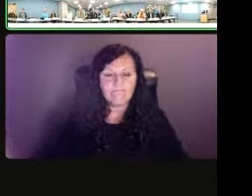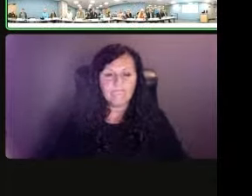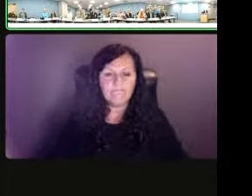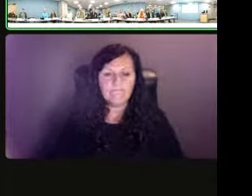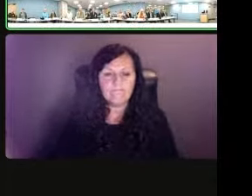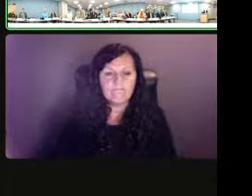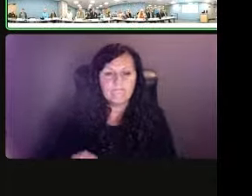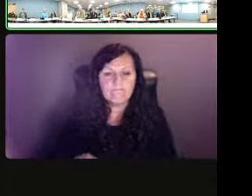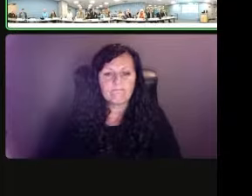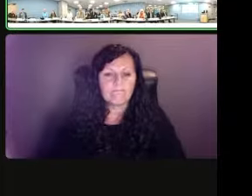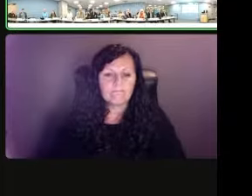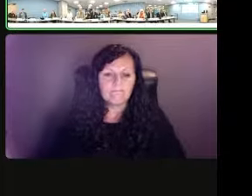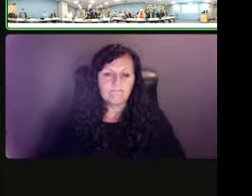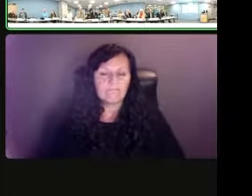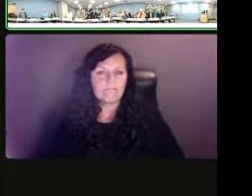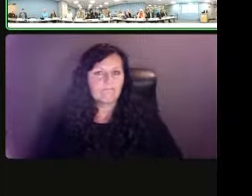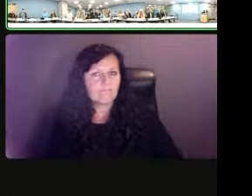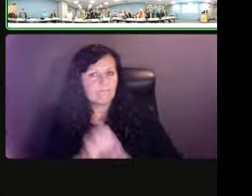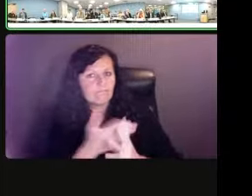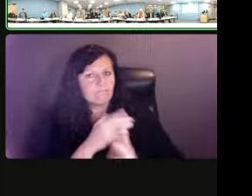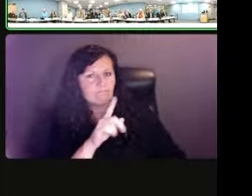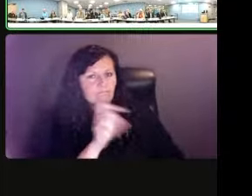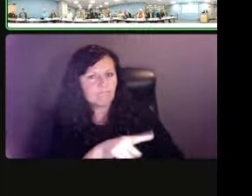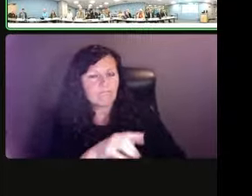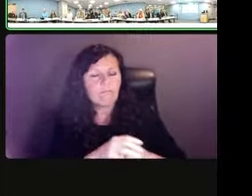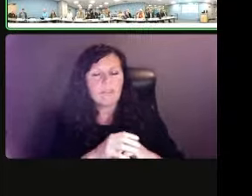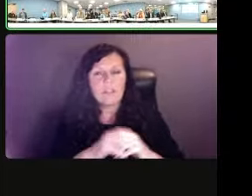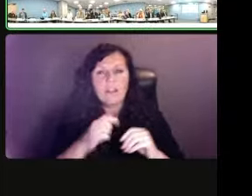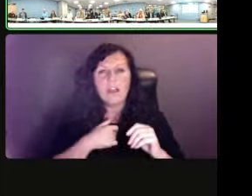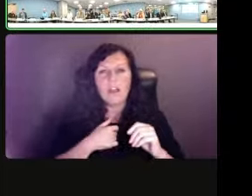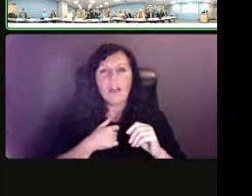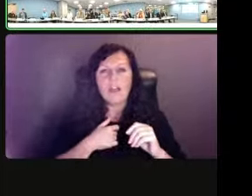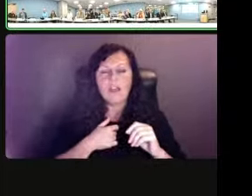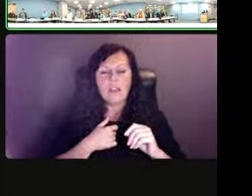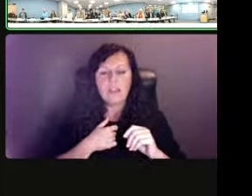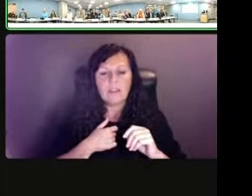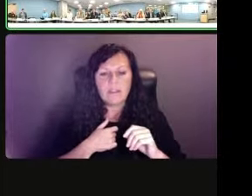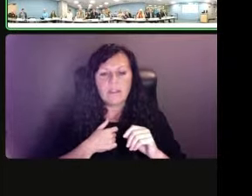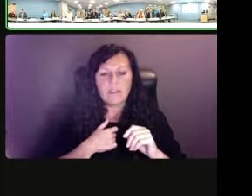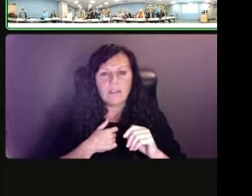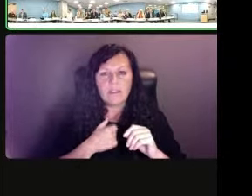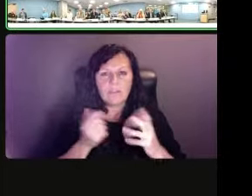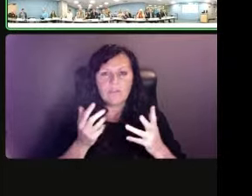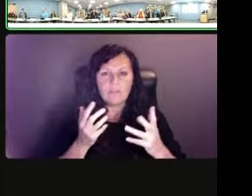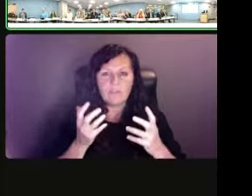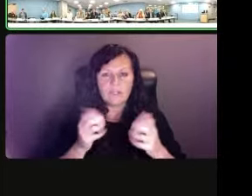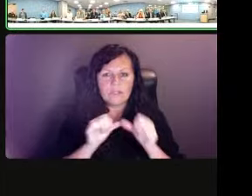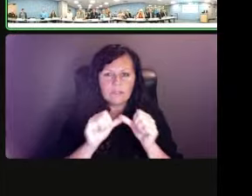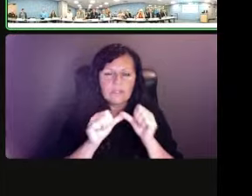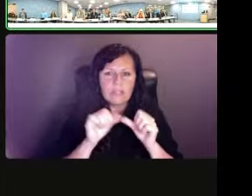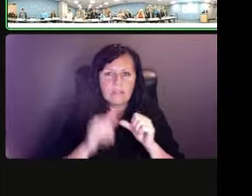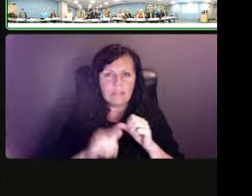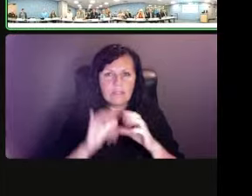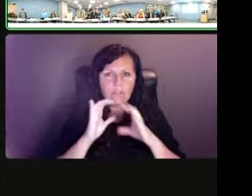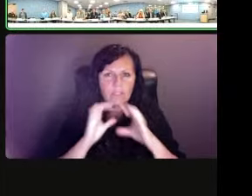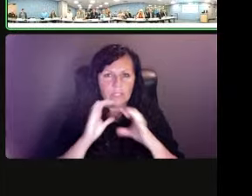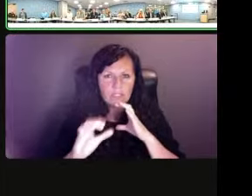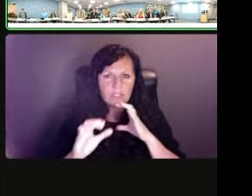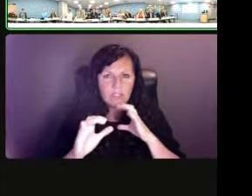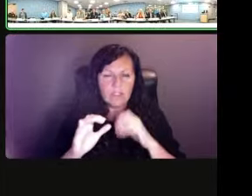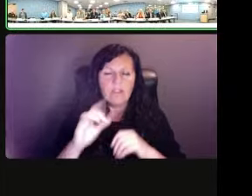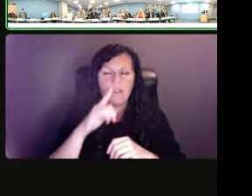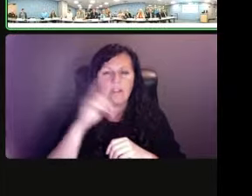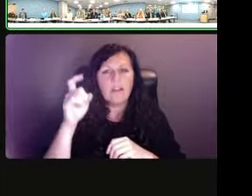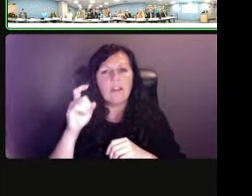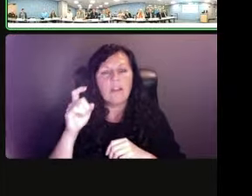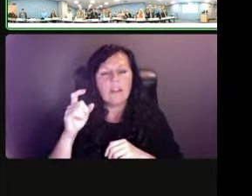So I just would like to see, again, you could kind of continue this line of conversation, because I have had